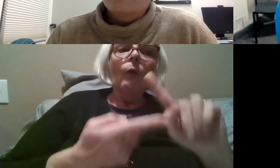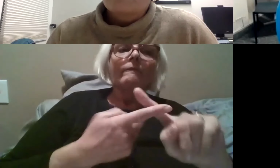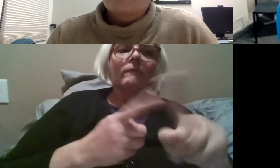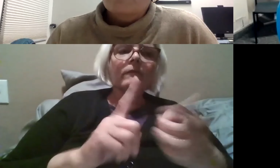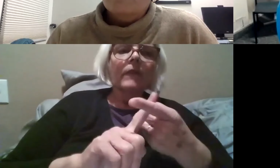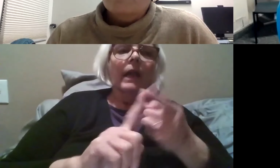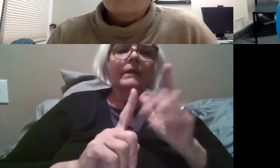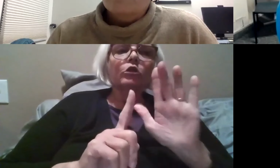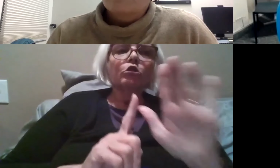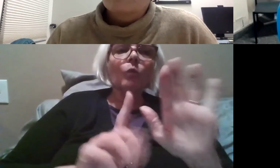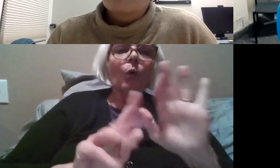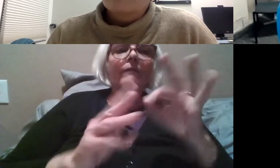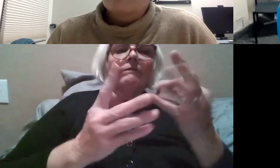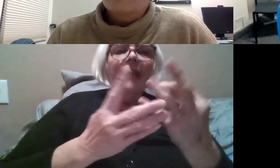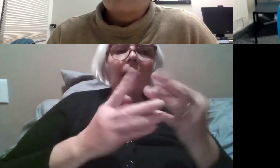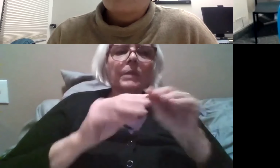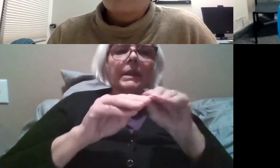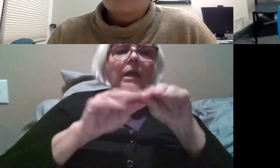next couple of days.